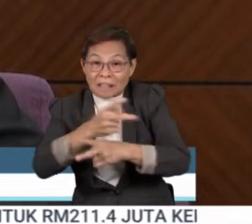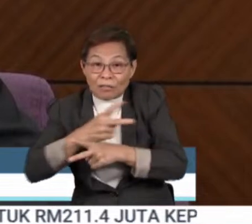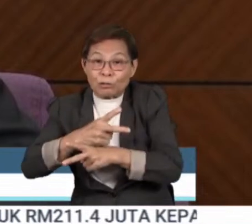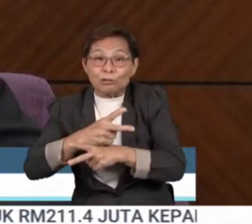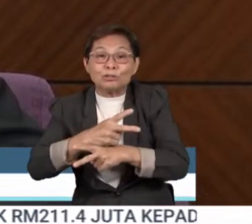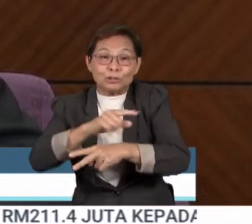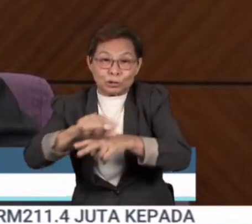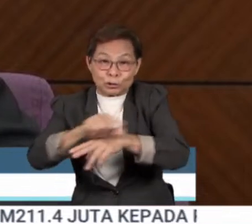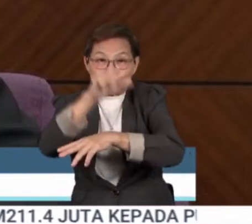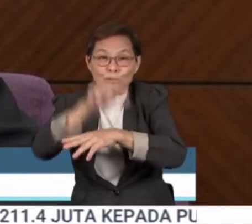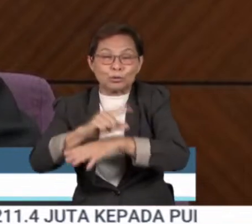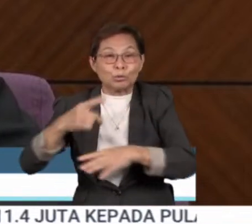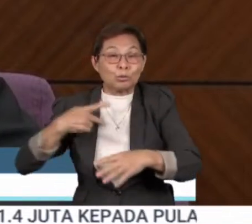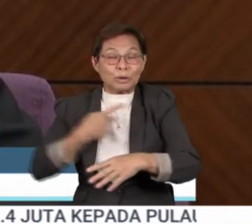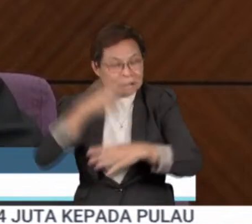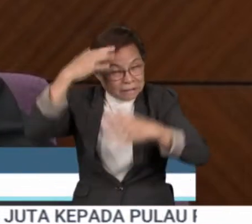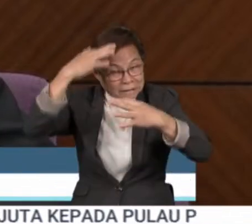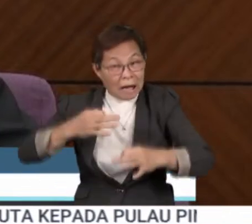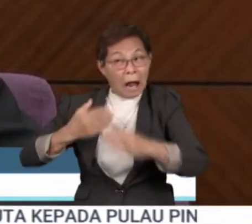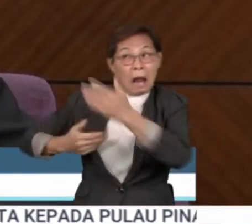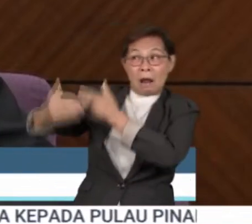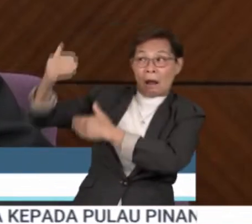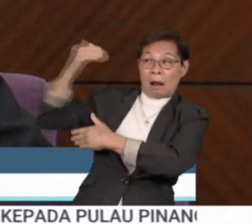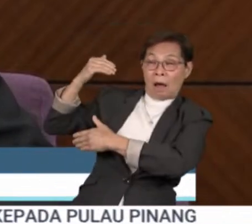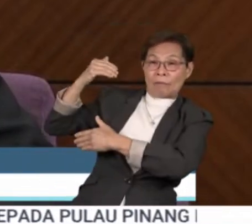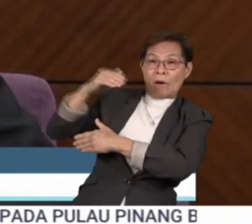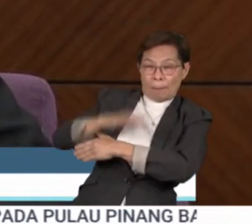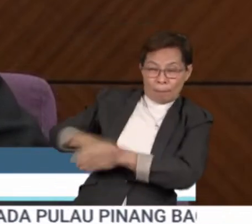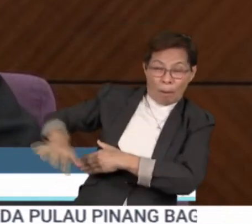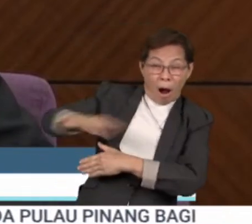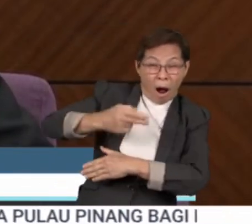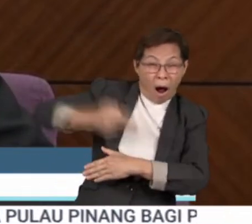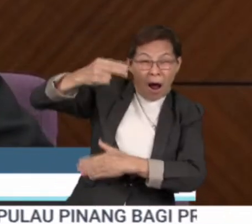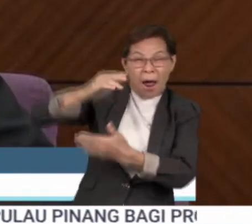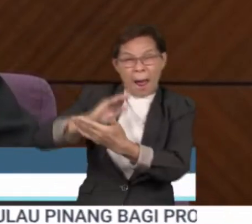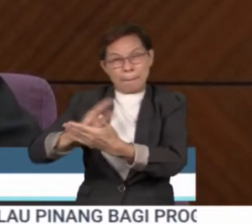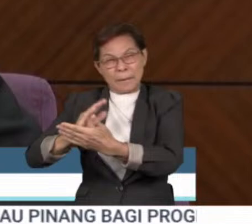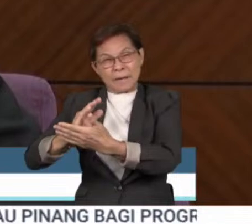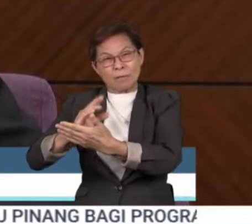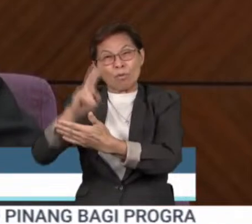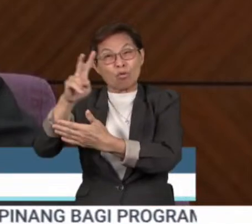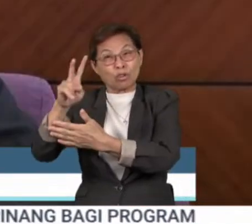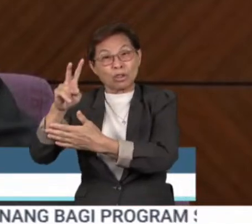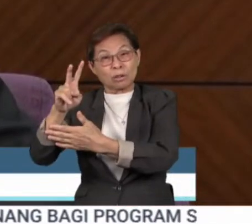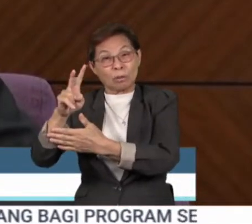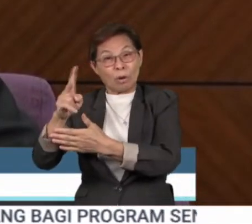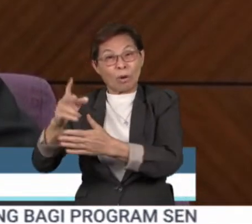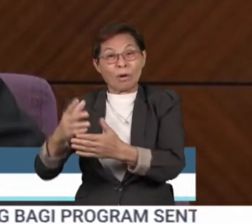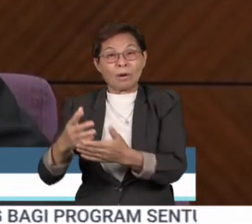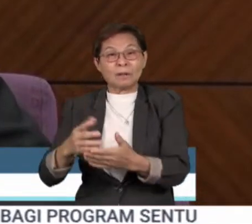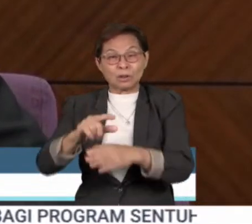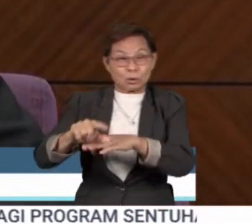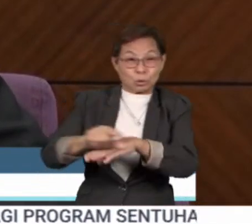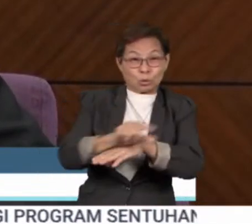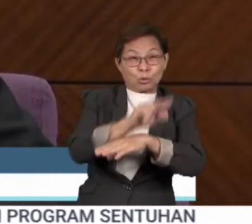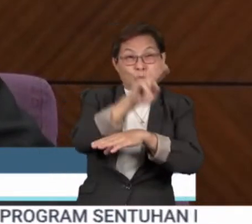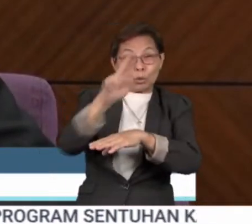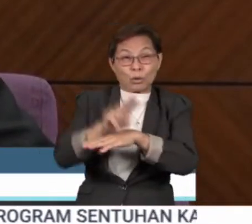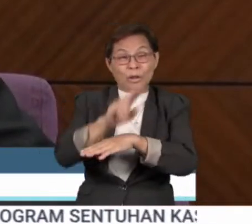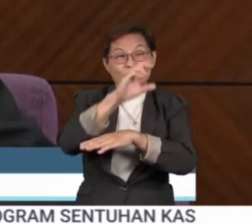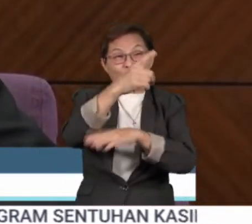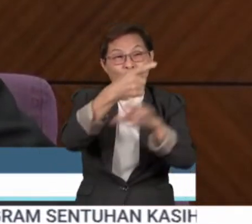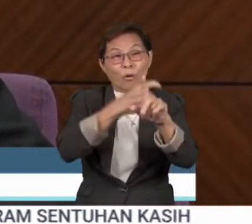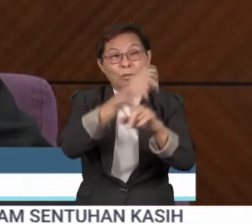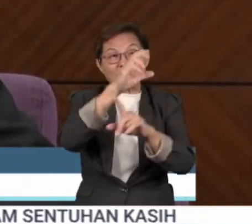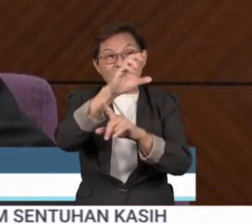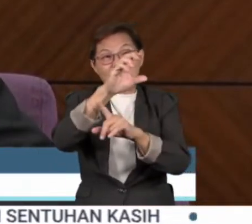the big decision in the last cycle among high and medium voltage, the demand from CNI has